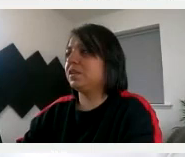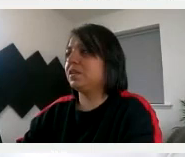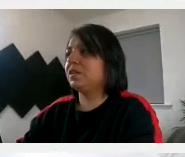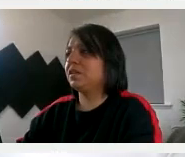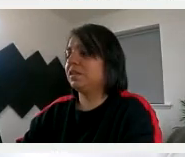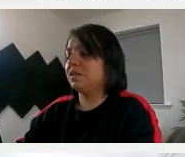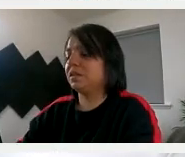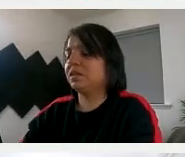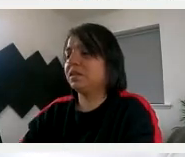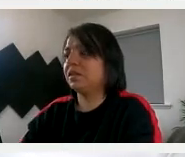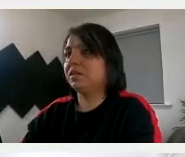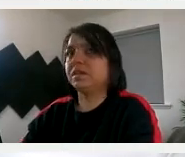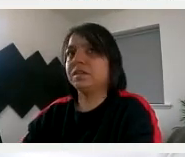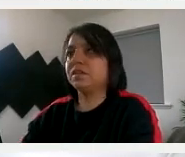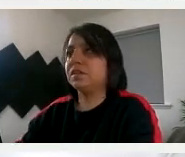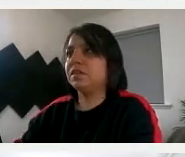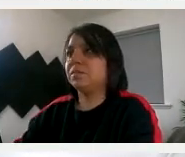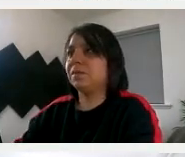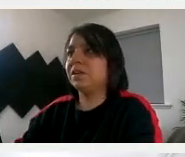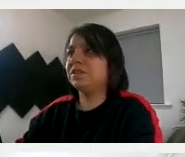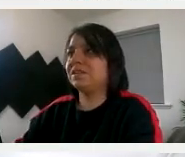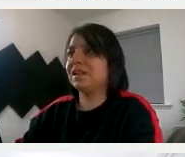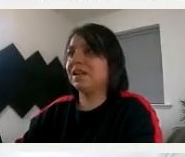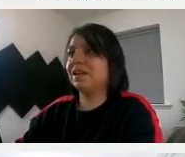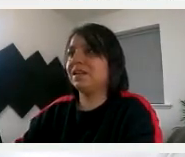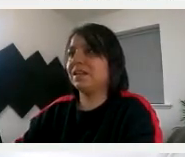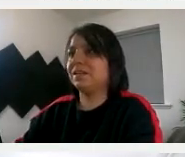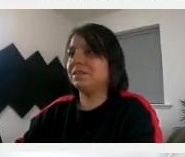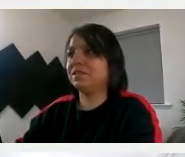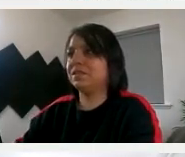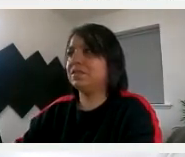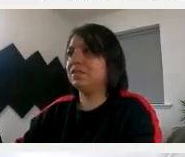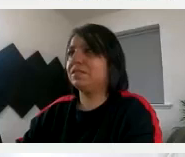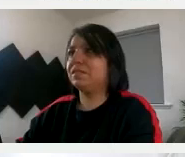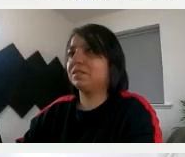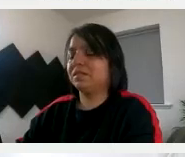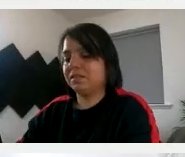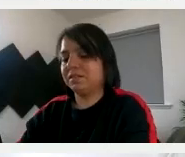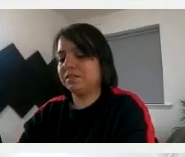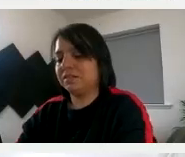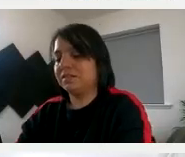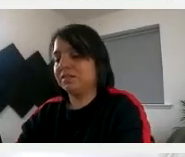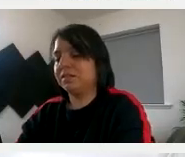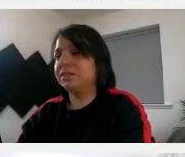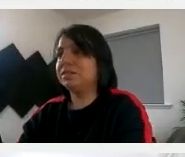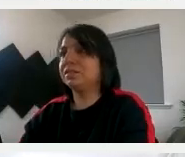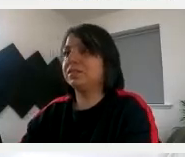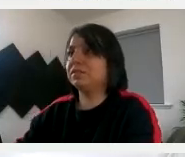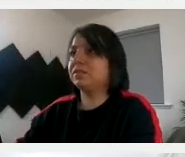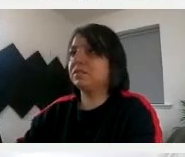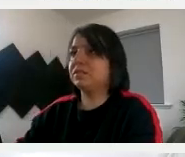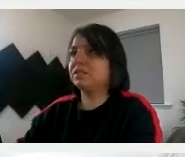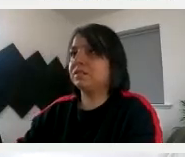No, yeah. Manchester. Manchester and Adele. That's true.